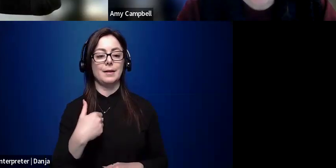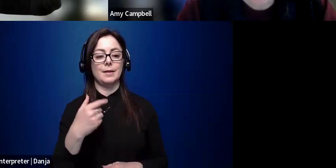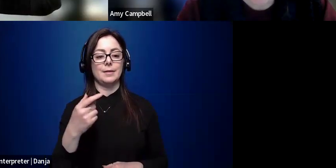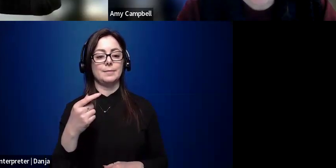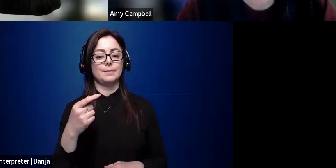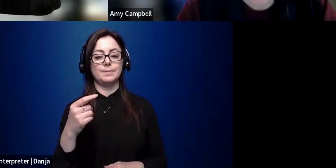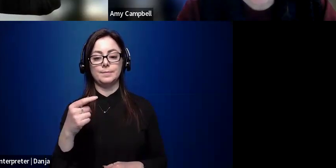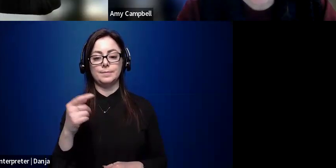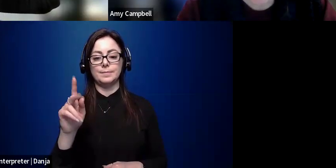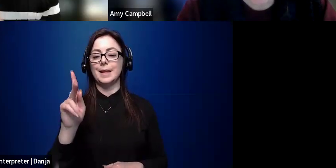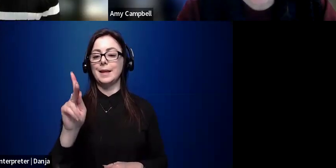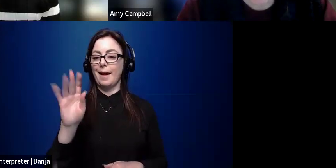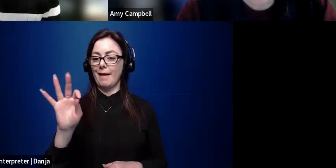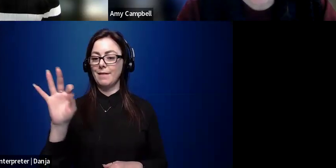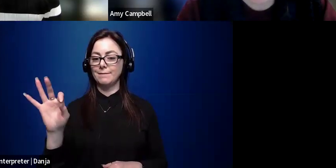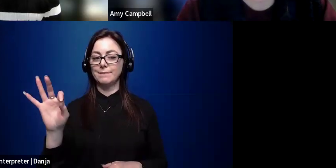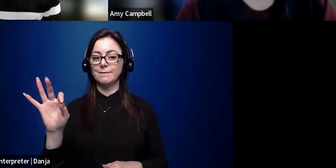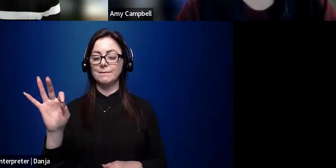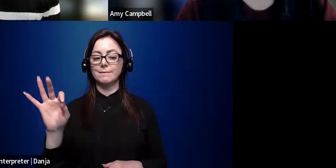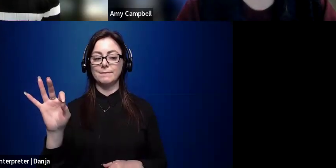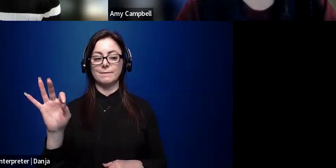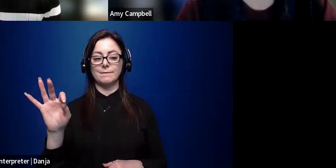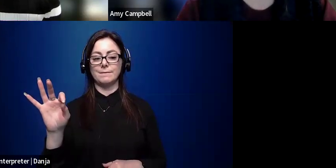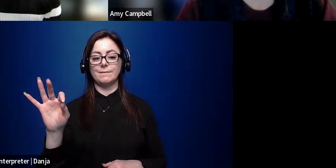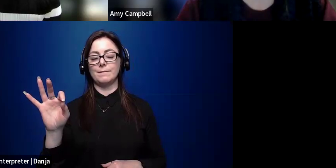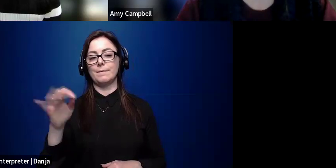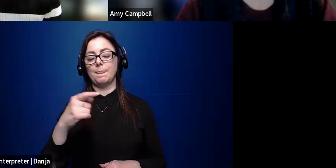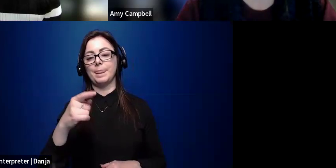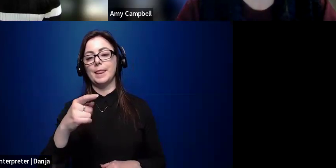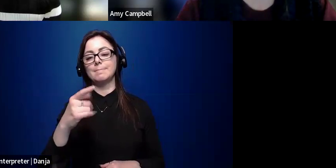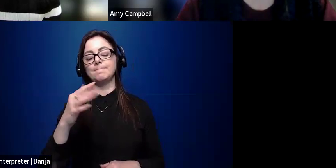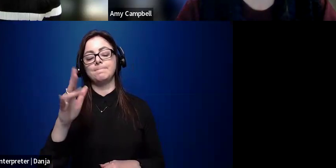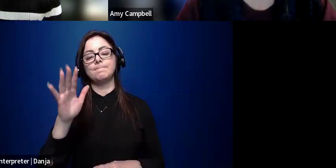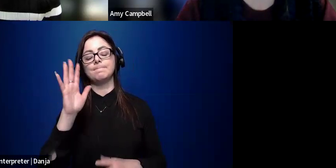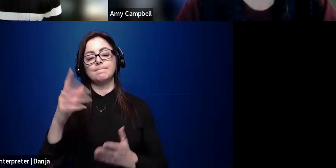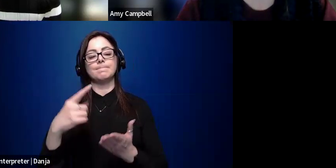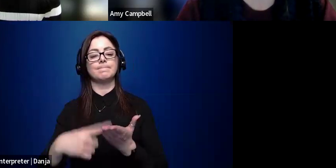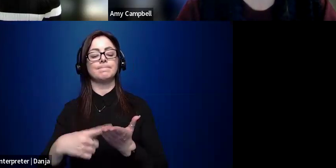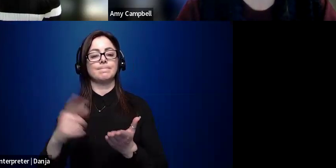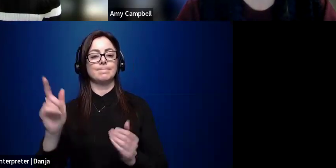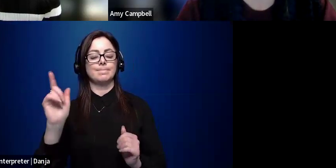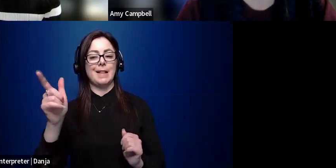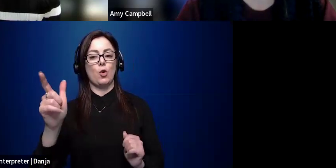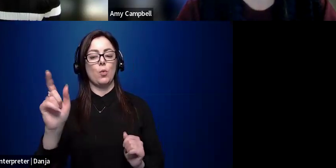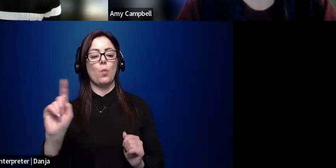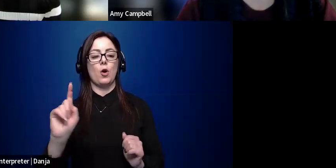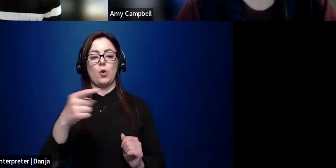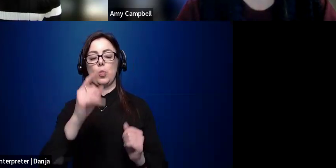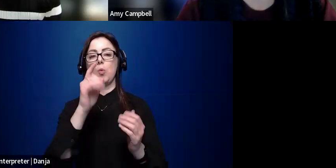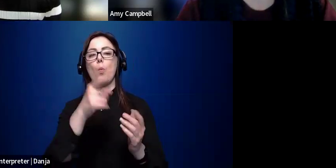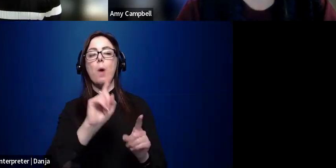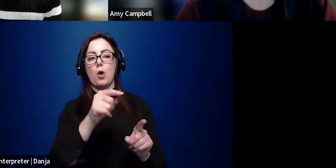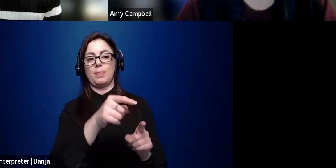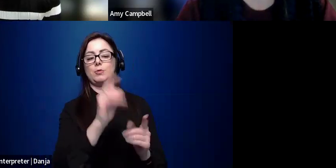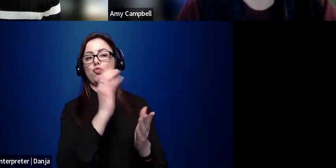reference point on here, and it is later in the uh, slideshow, so I'll point it out where these graphics are coming